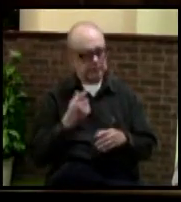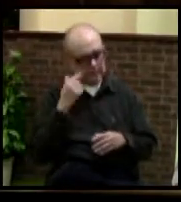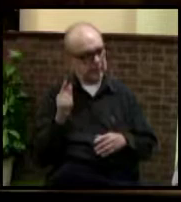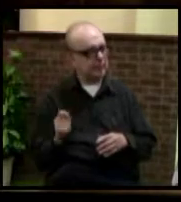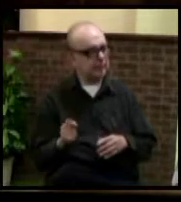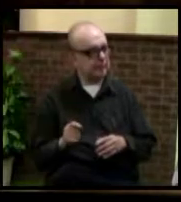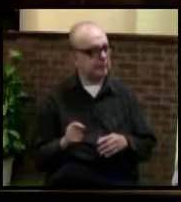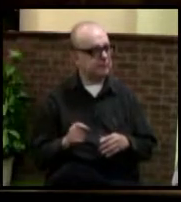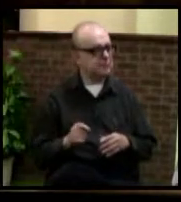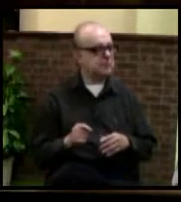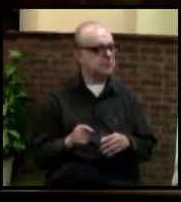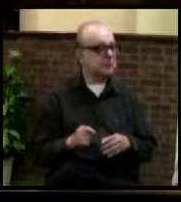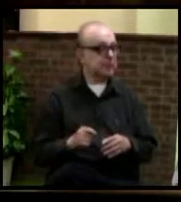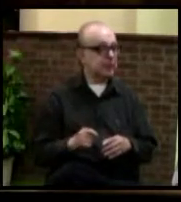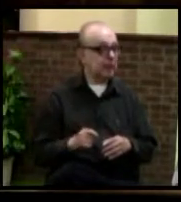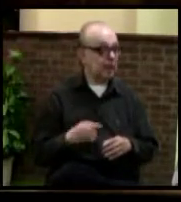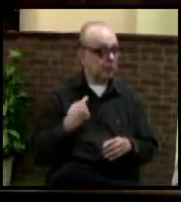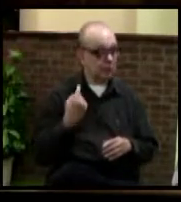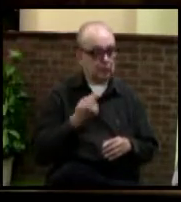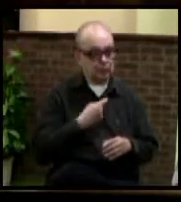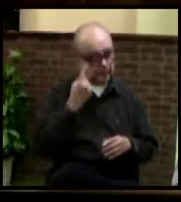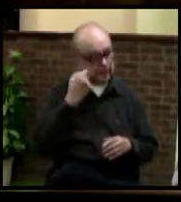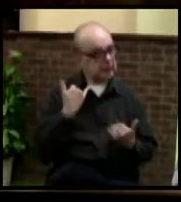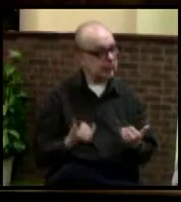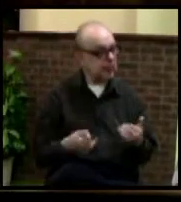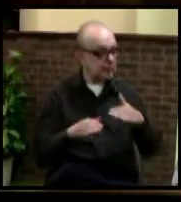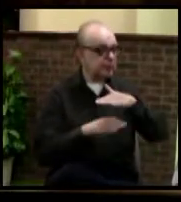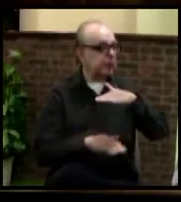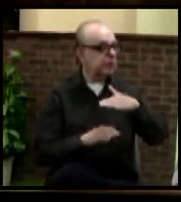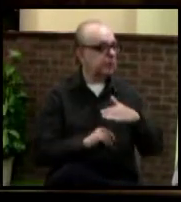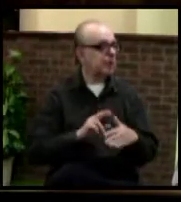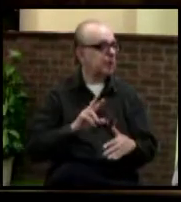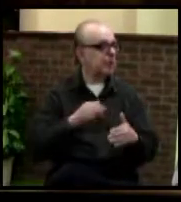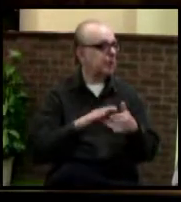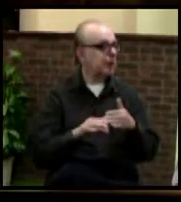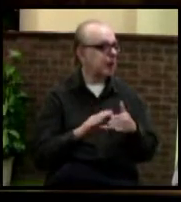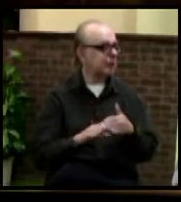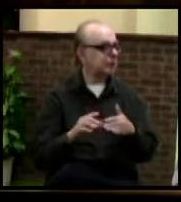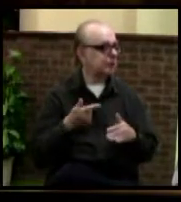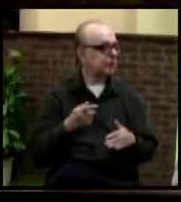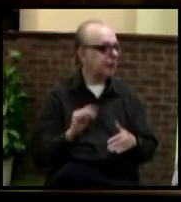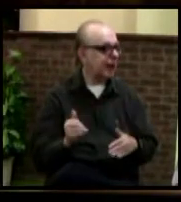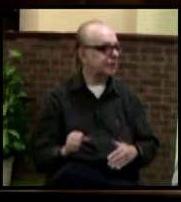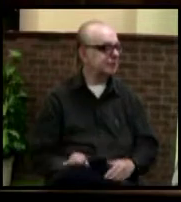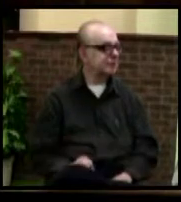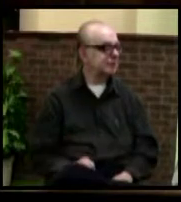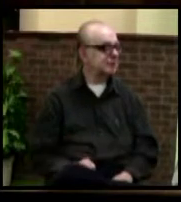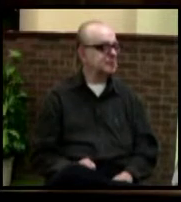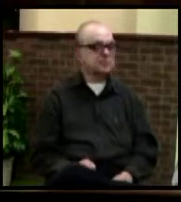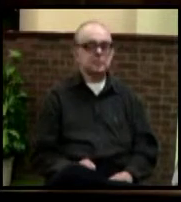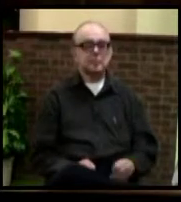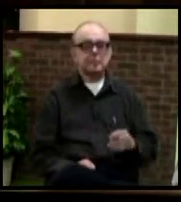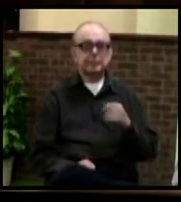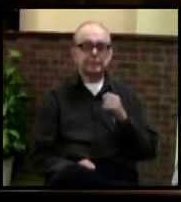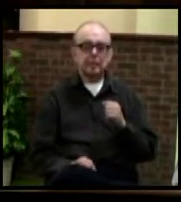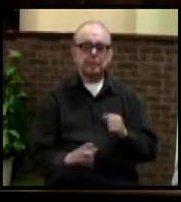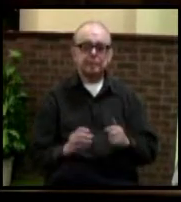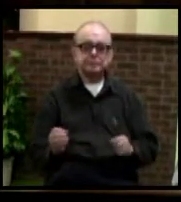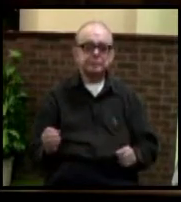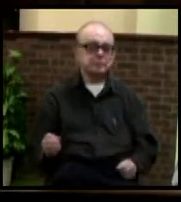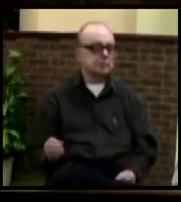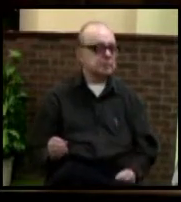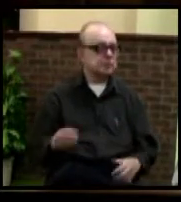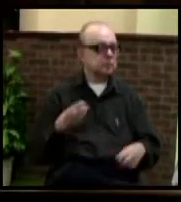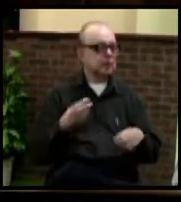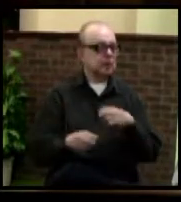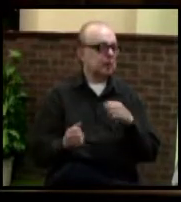Now we're all thanking God it's under $3. Amen. You know, and we get all of these things.